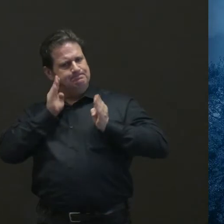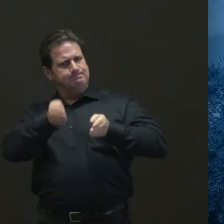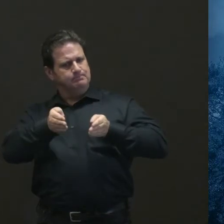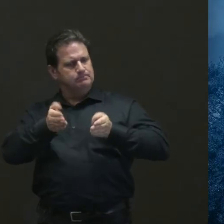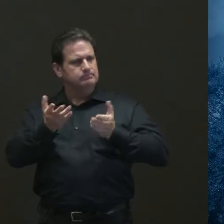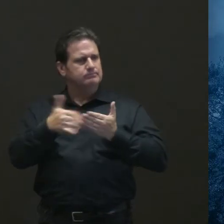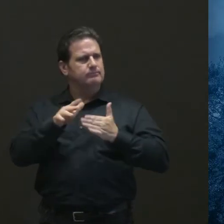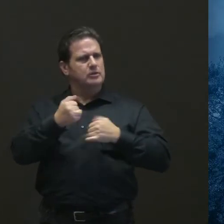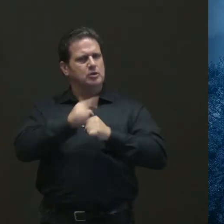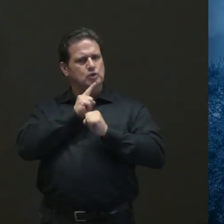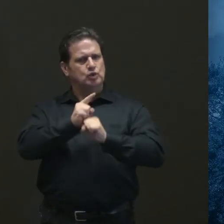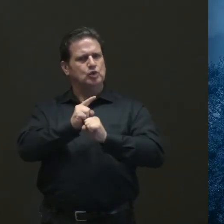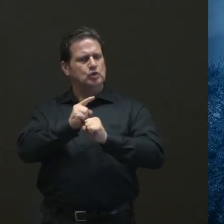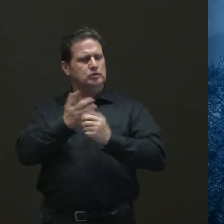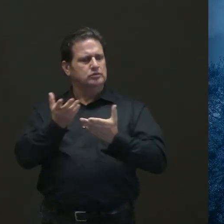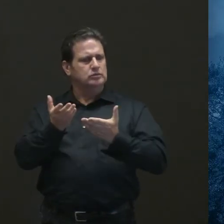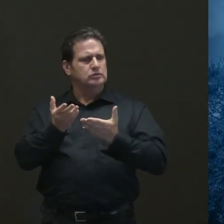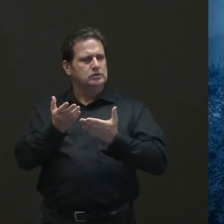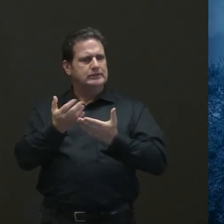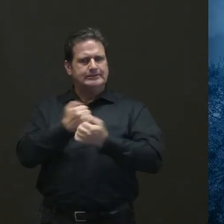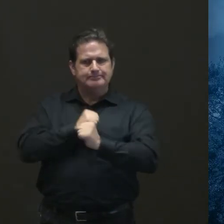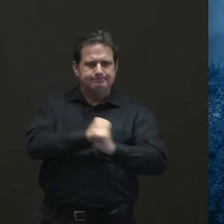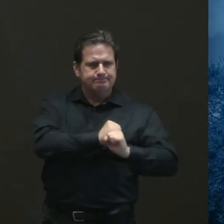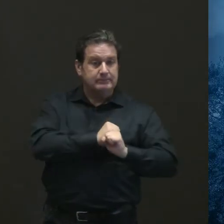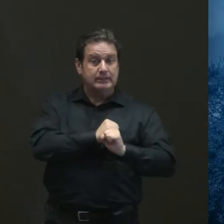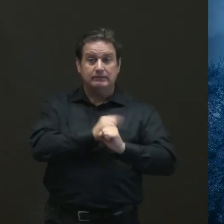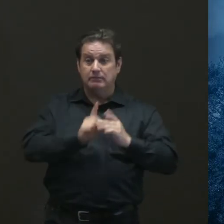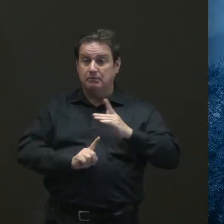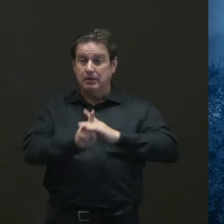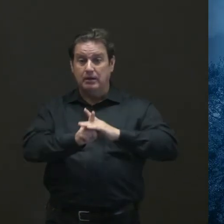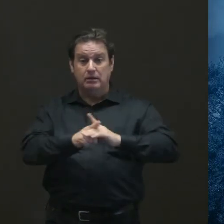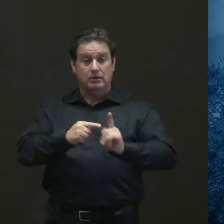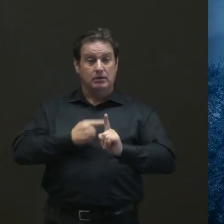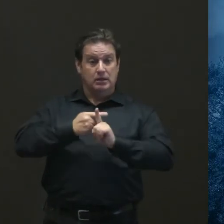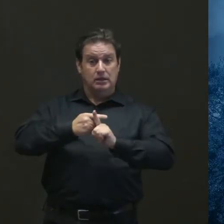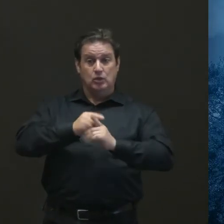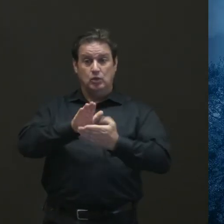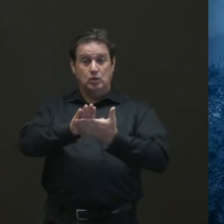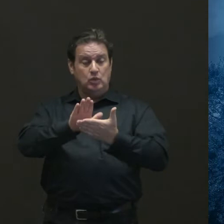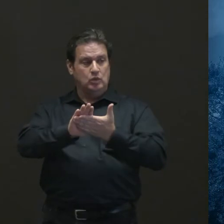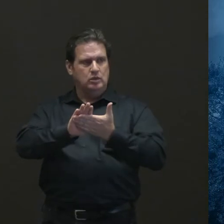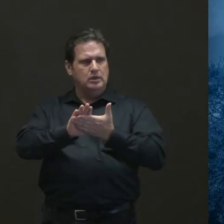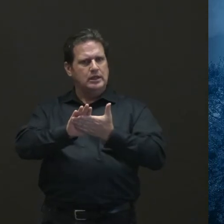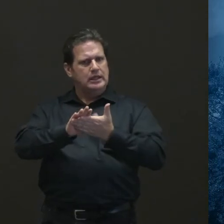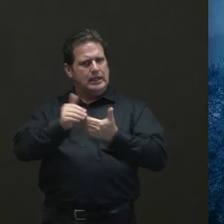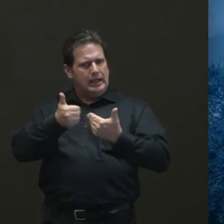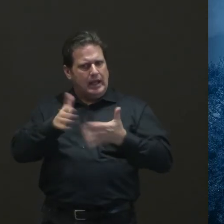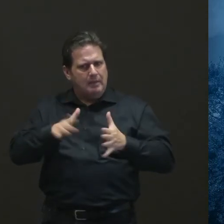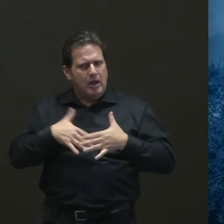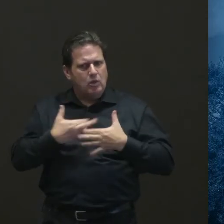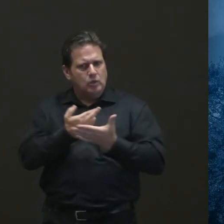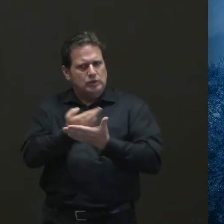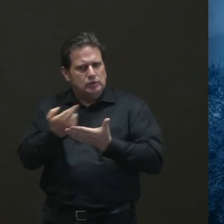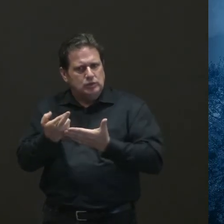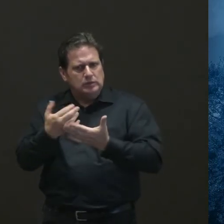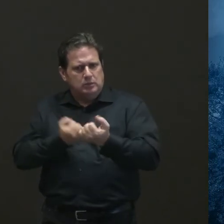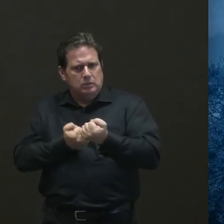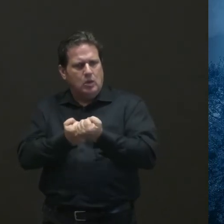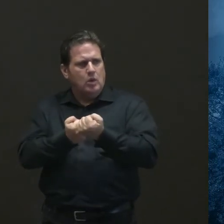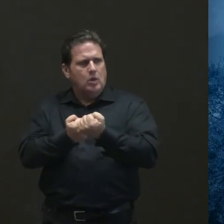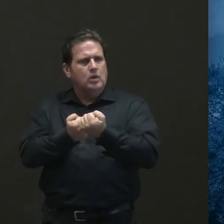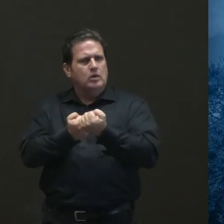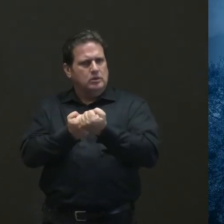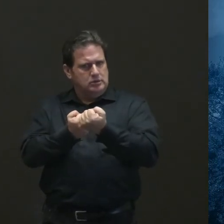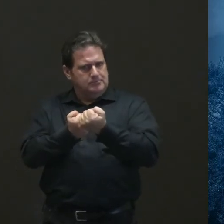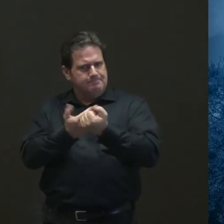to and want to ensure that whenever there are cases in school, we're deploying all of the public health resources to support